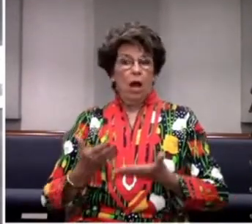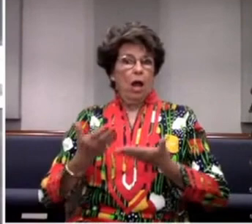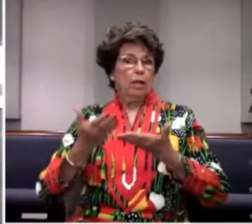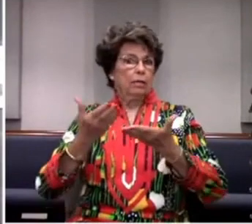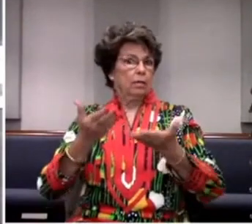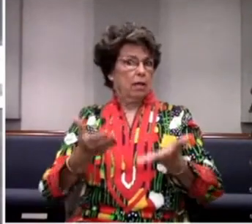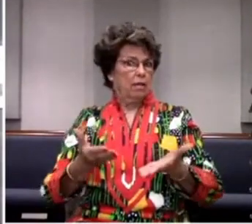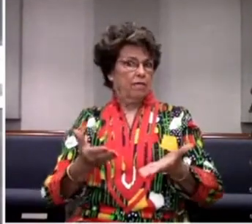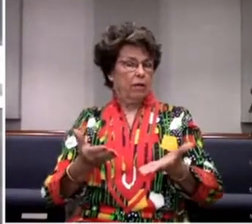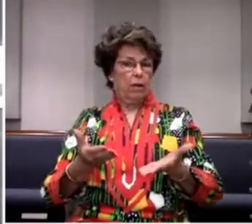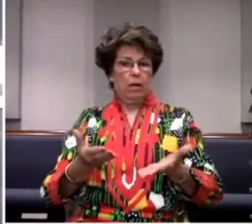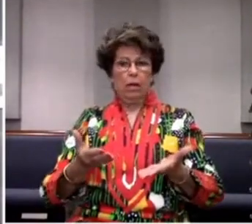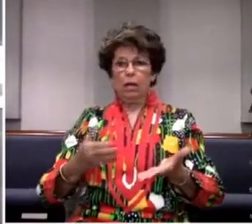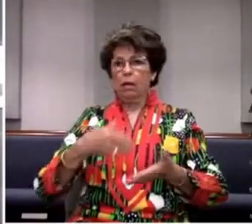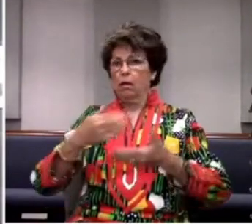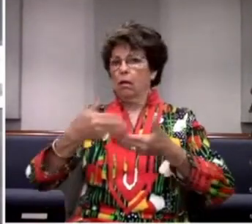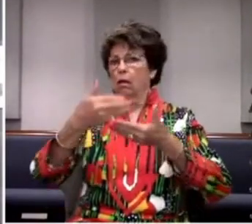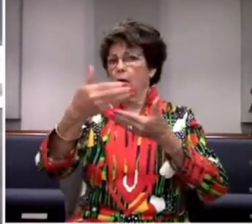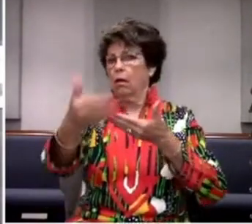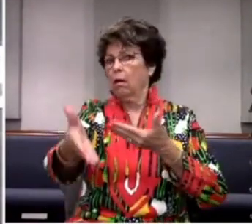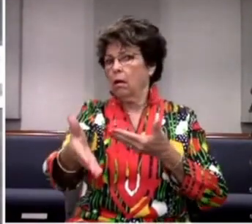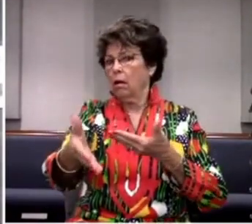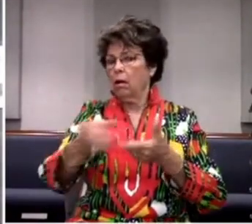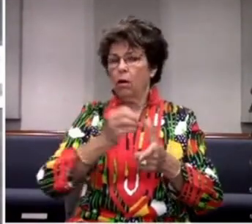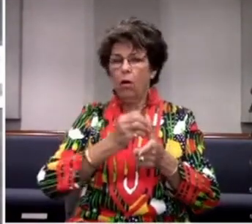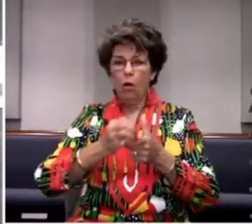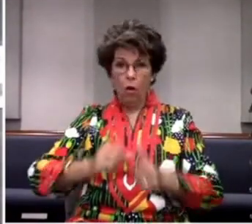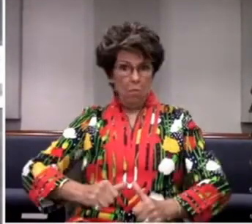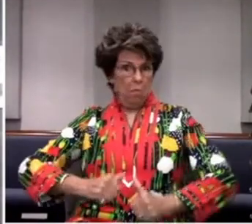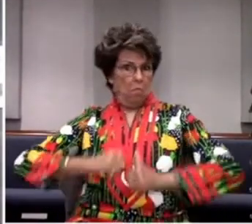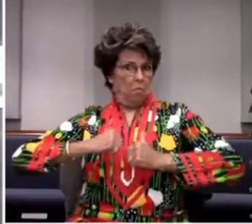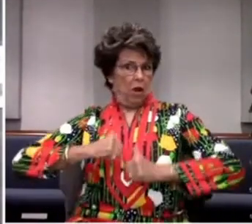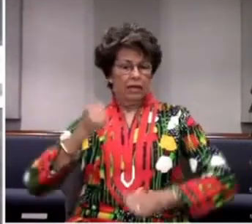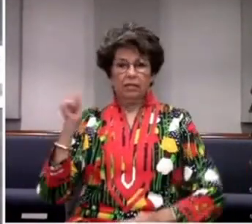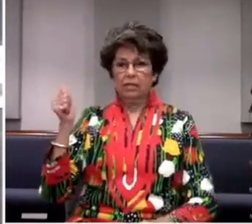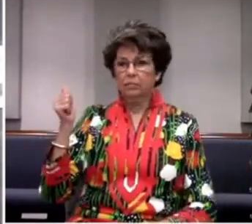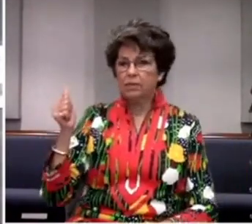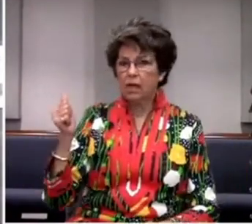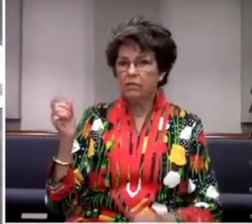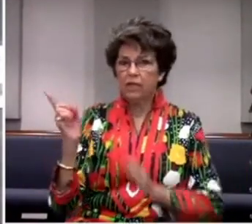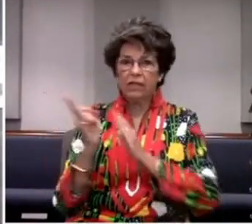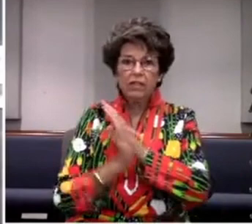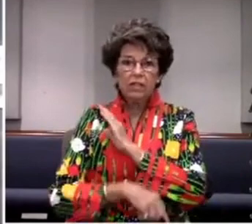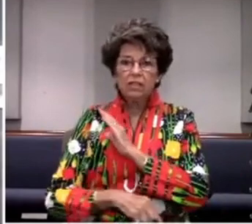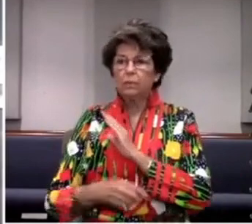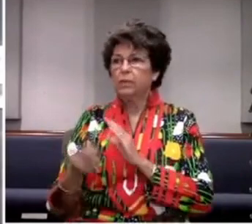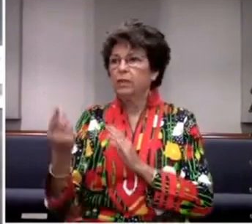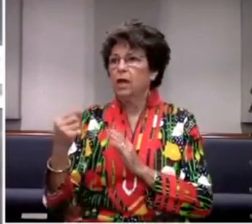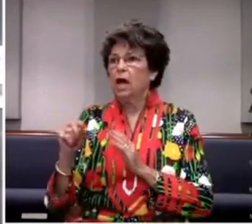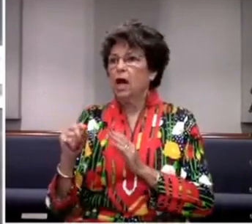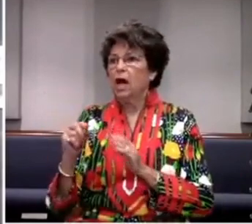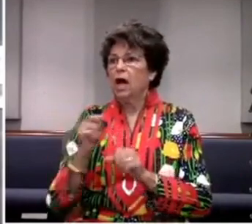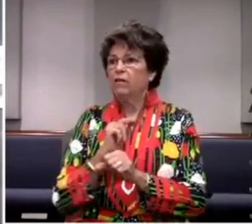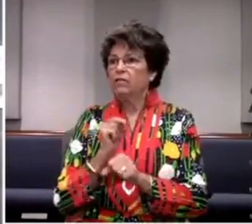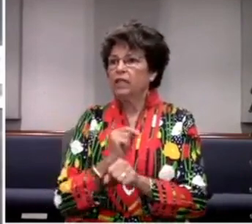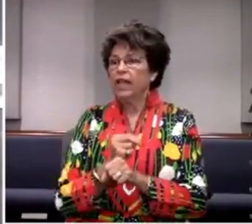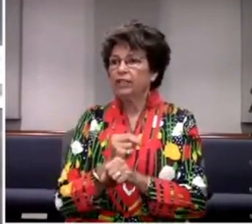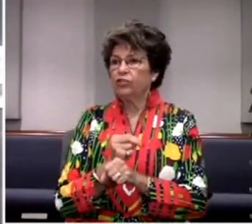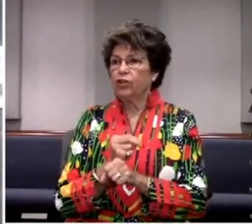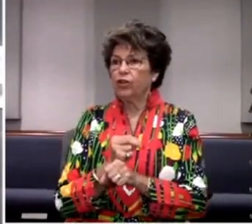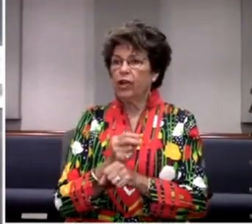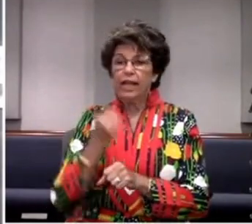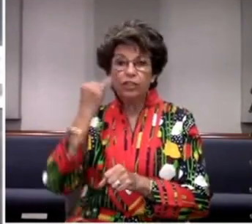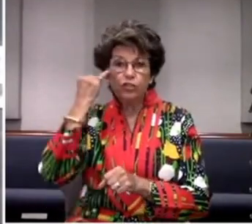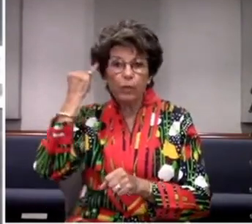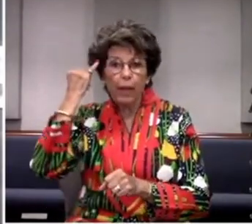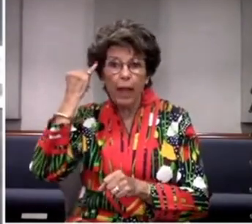or prize themselves on the discipline of human nature. I'm thinking about Nick and Lorena going to Japan. And Japan is a